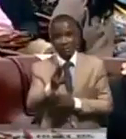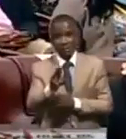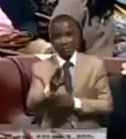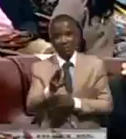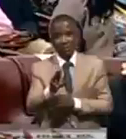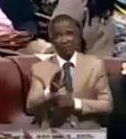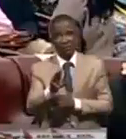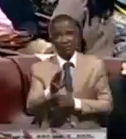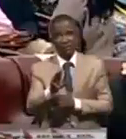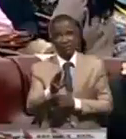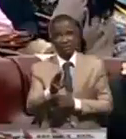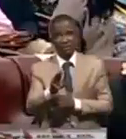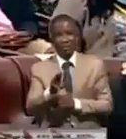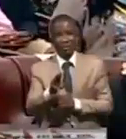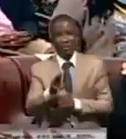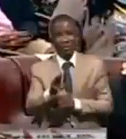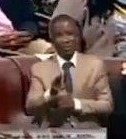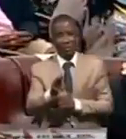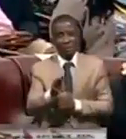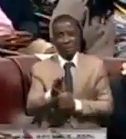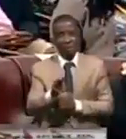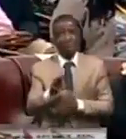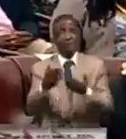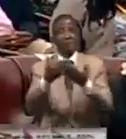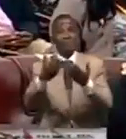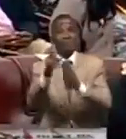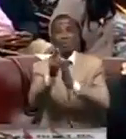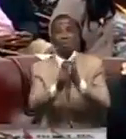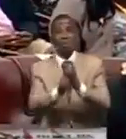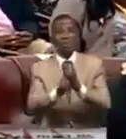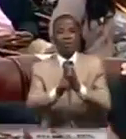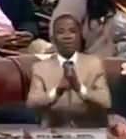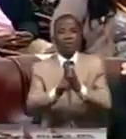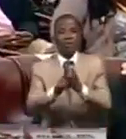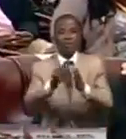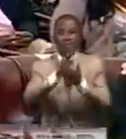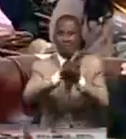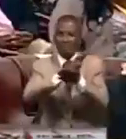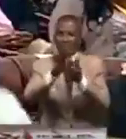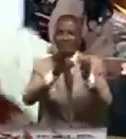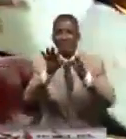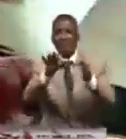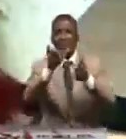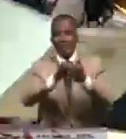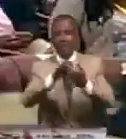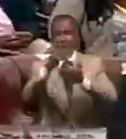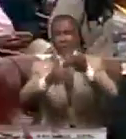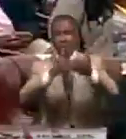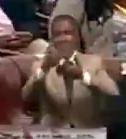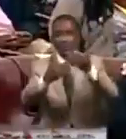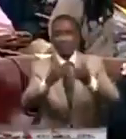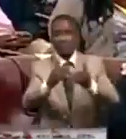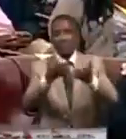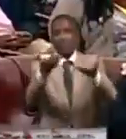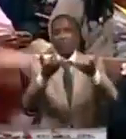before the jury. Under common law, the authorities are clear that process that your lordship